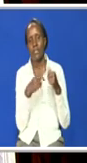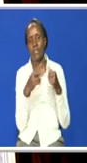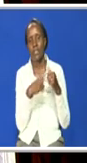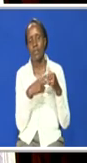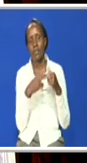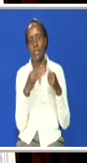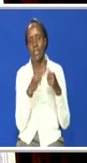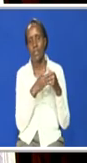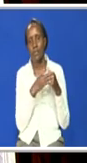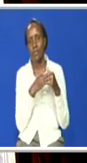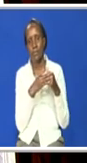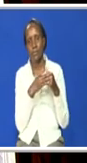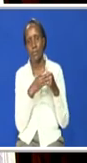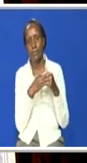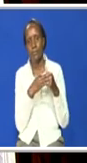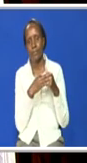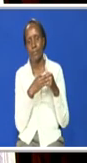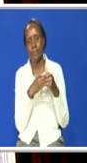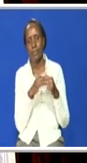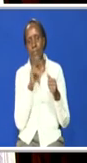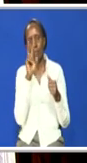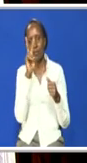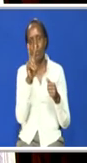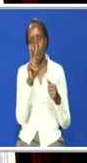1, 2, 3, 4, 5, 6, 7, 8. So